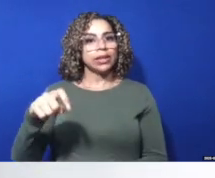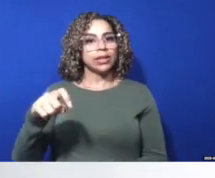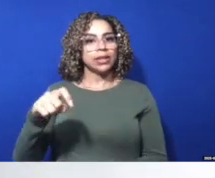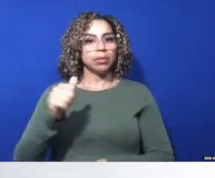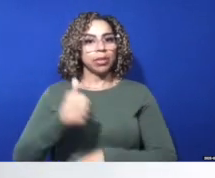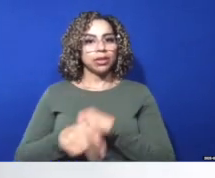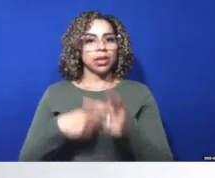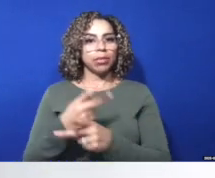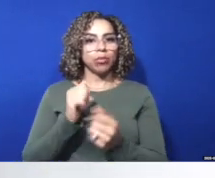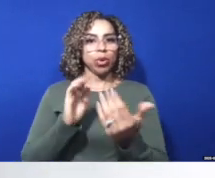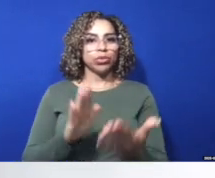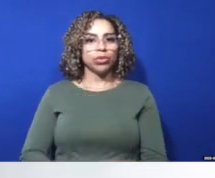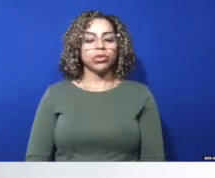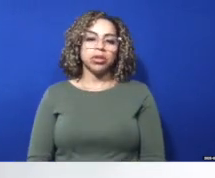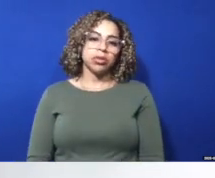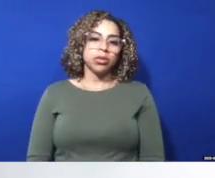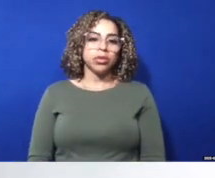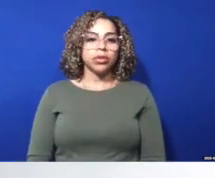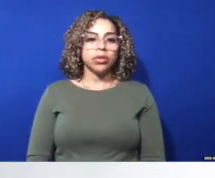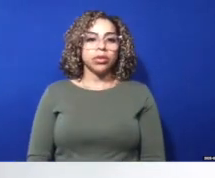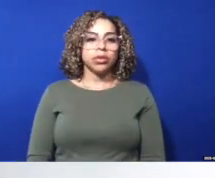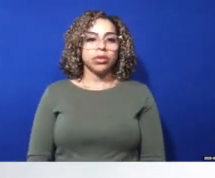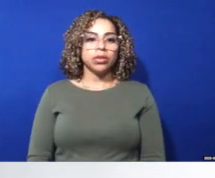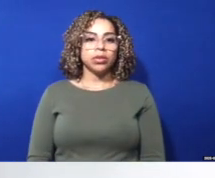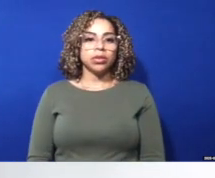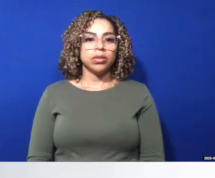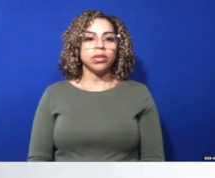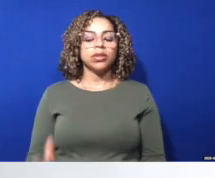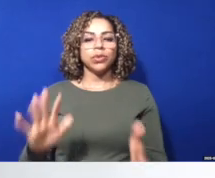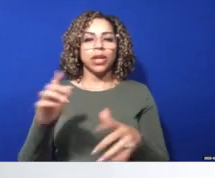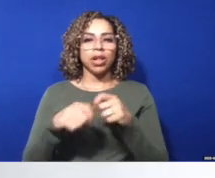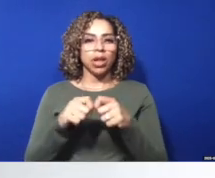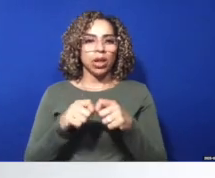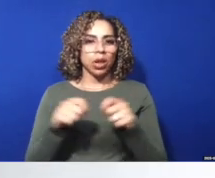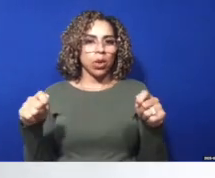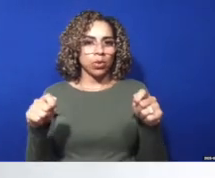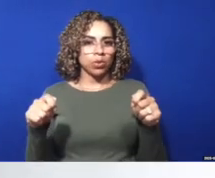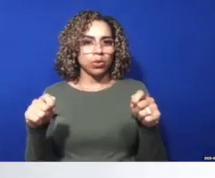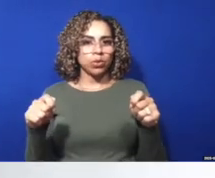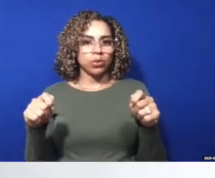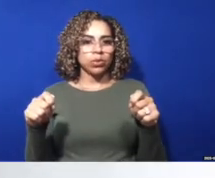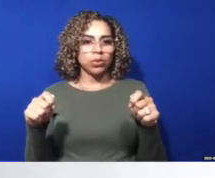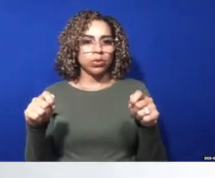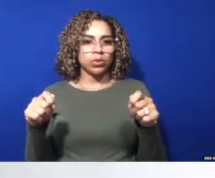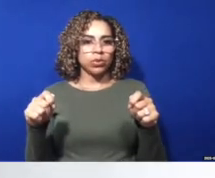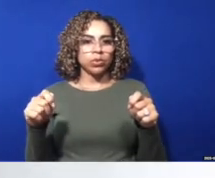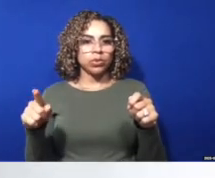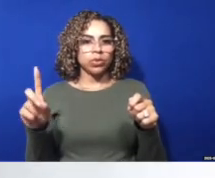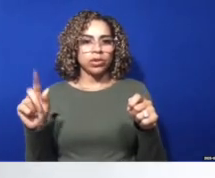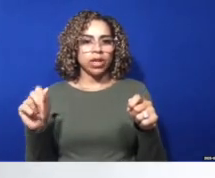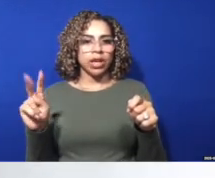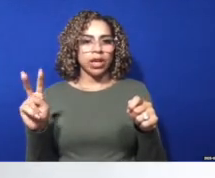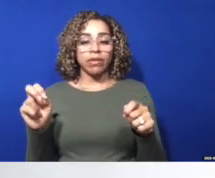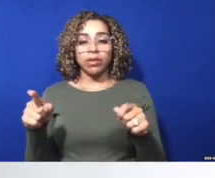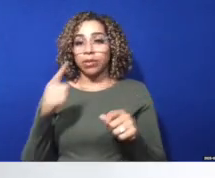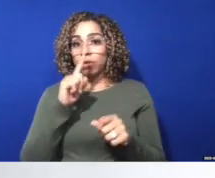approach. So, and then just to kind of close the record, Dave, if you can confirm for us as well,